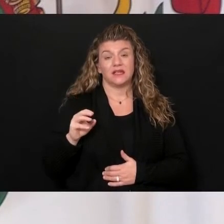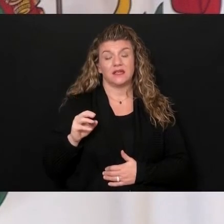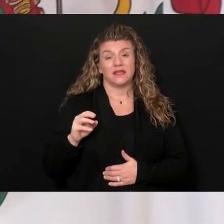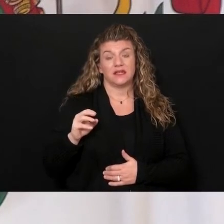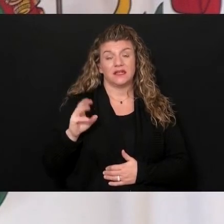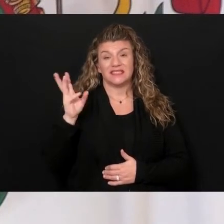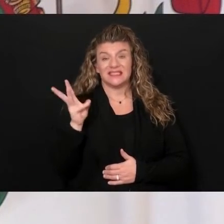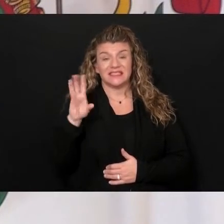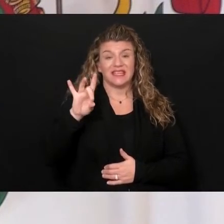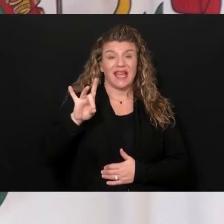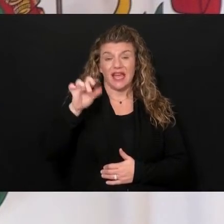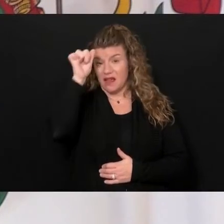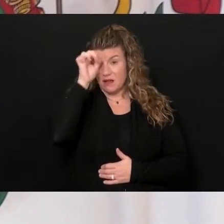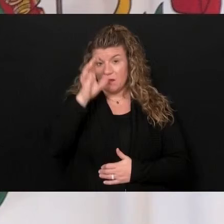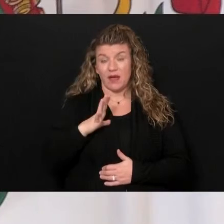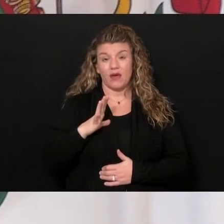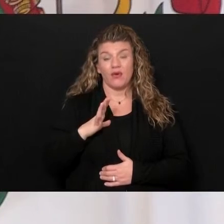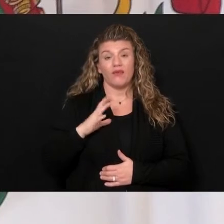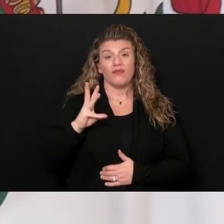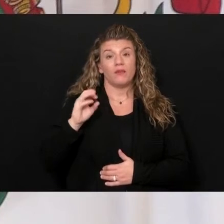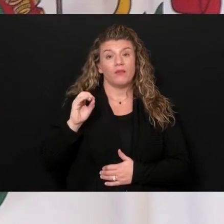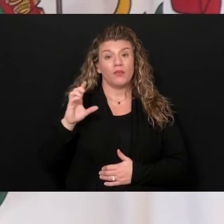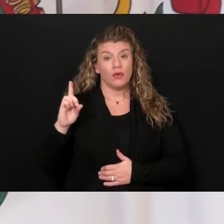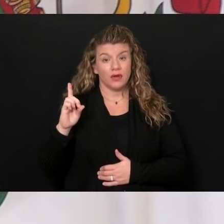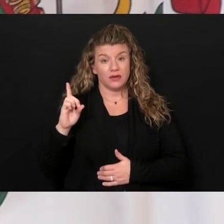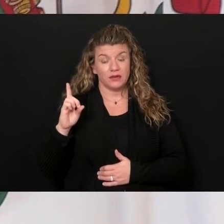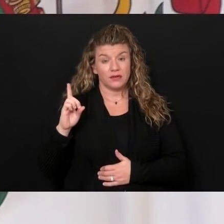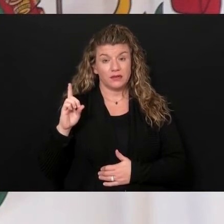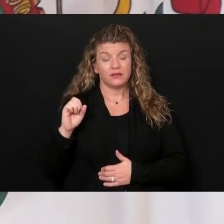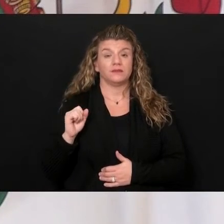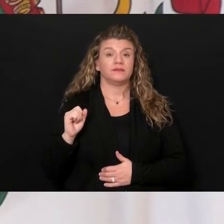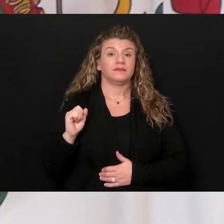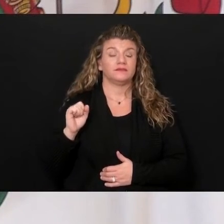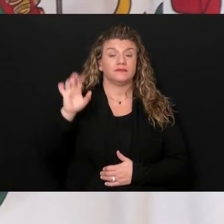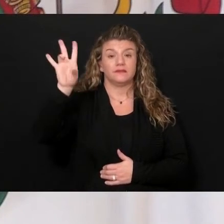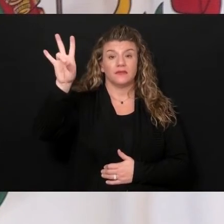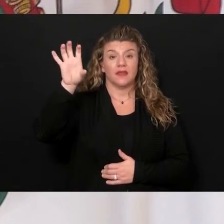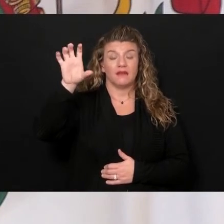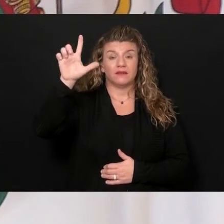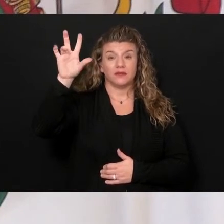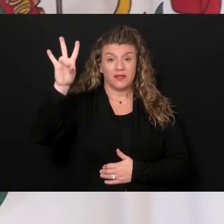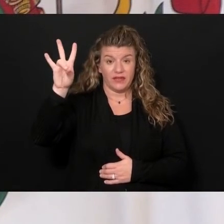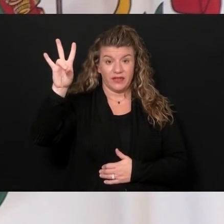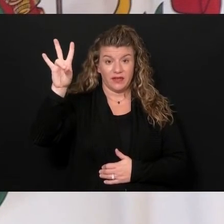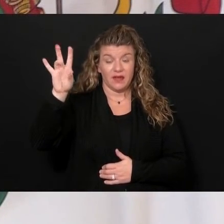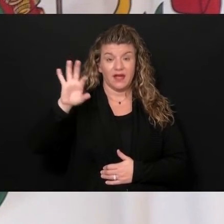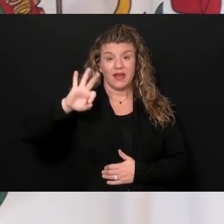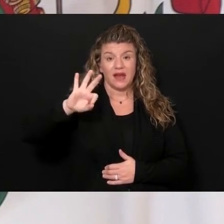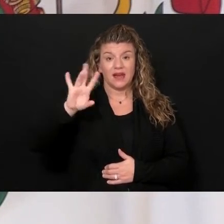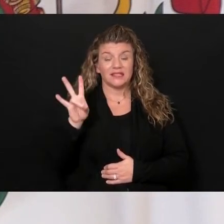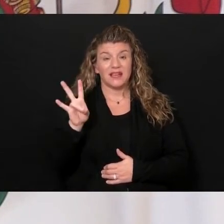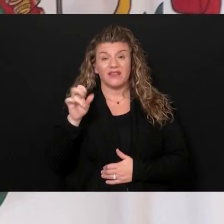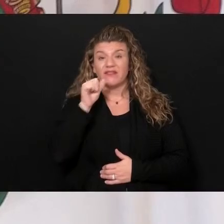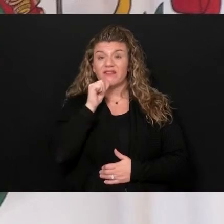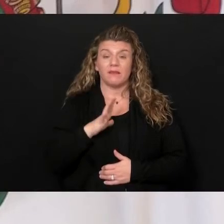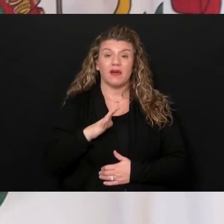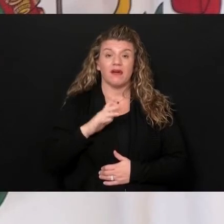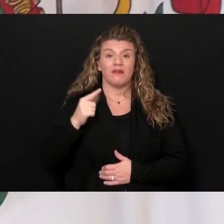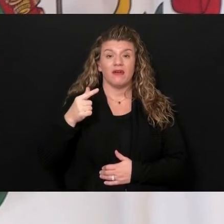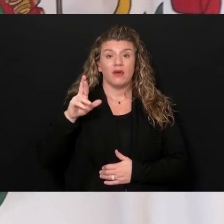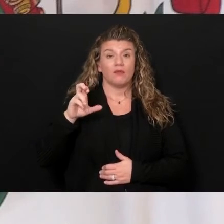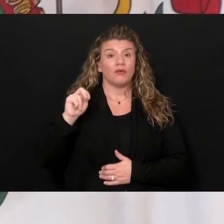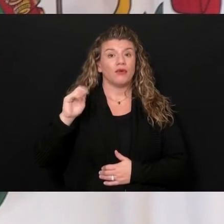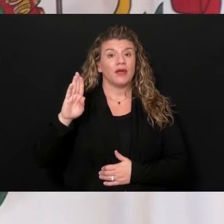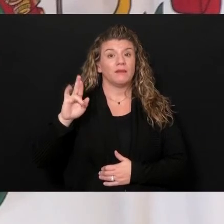a 68-year-old male from Wood County. Our 727th death, a 97-year-old female from